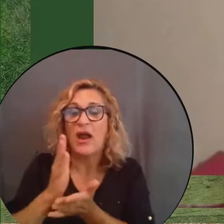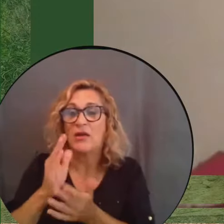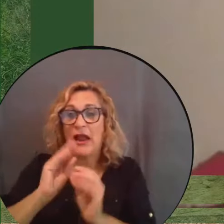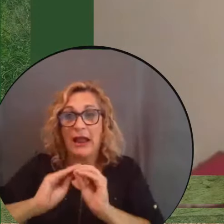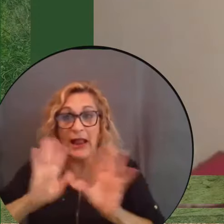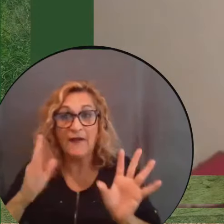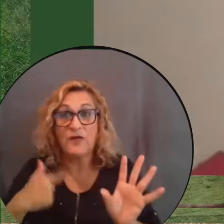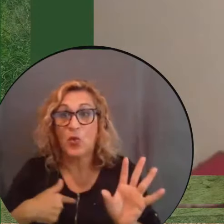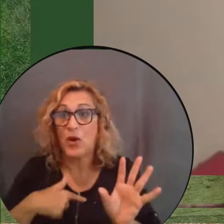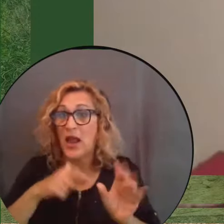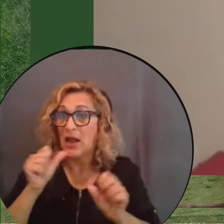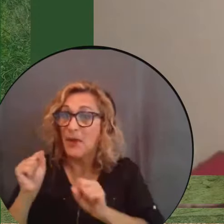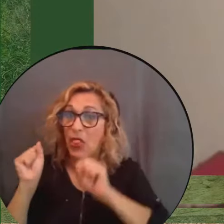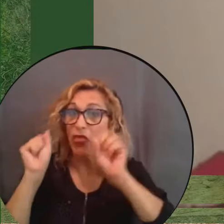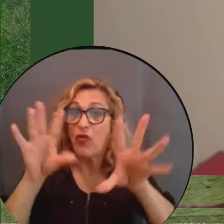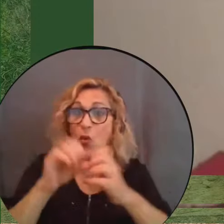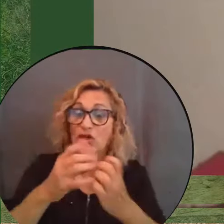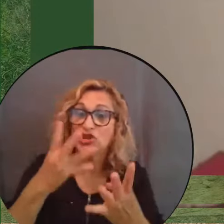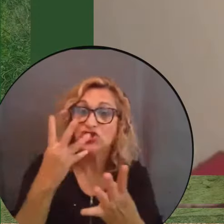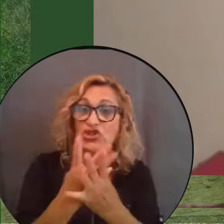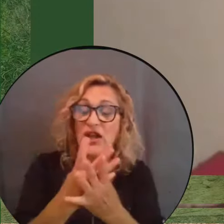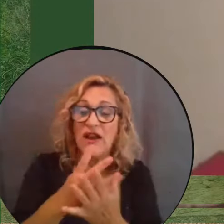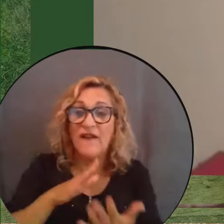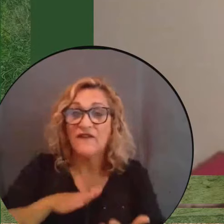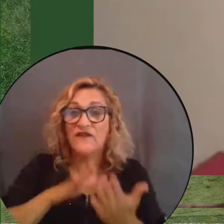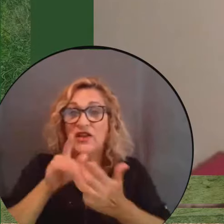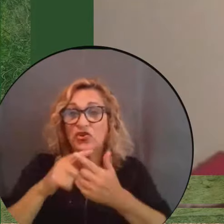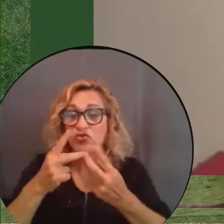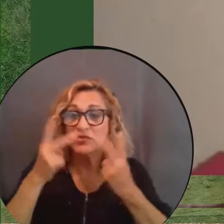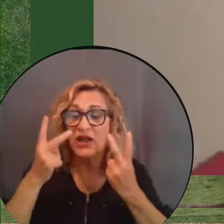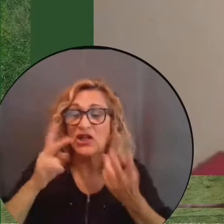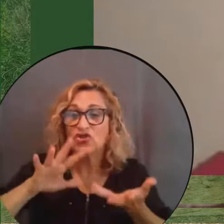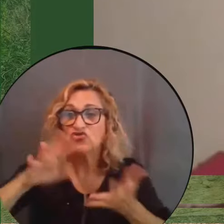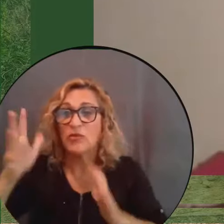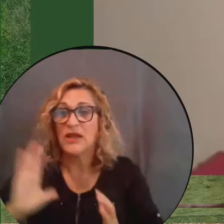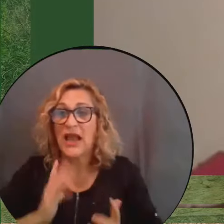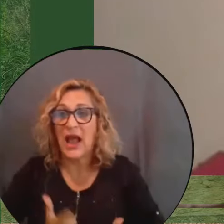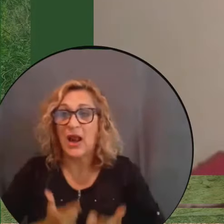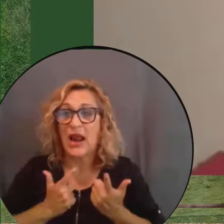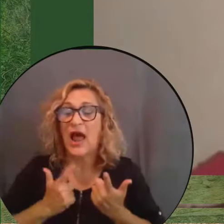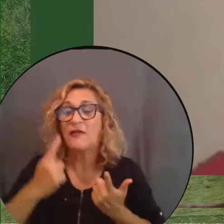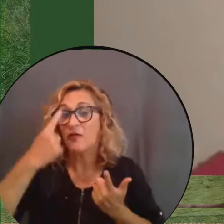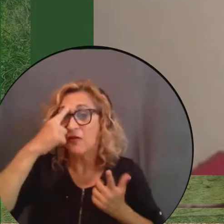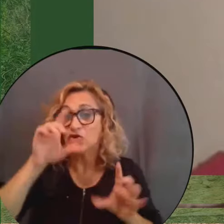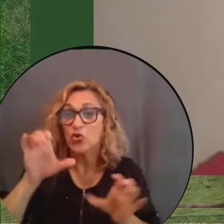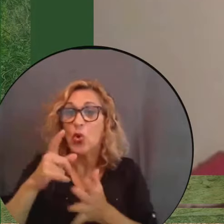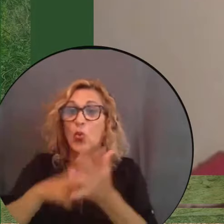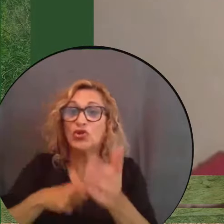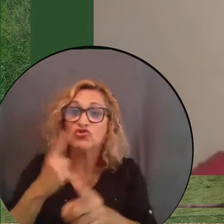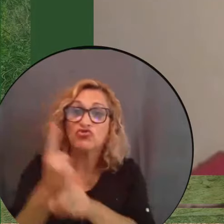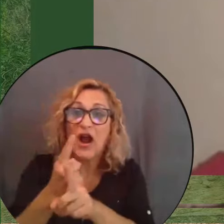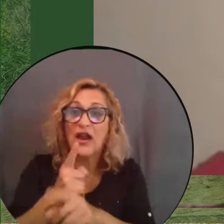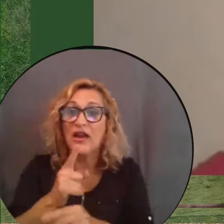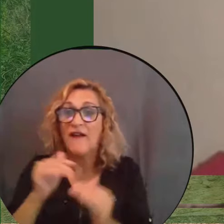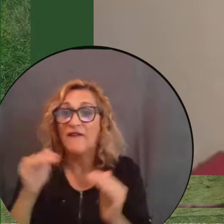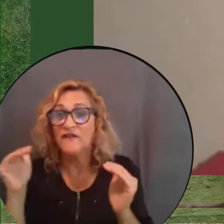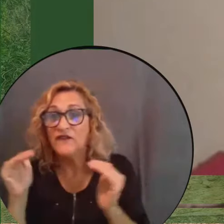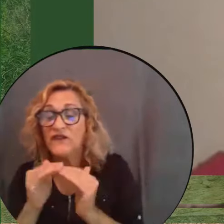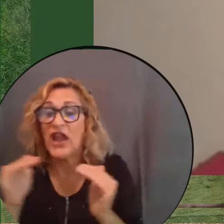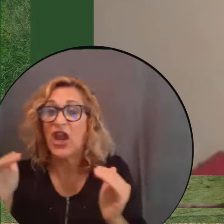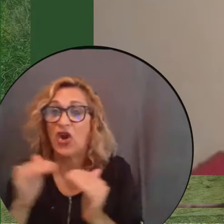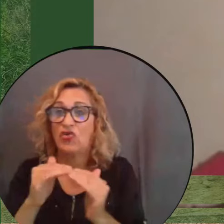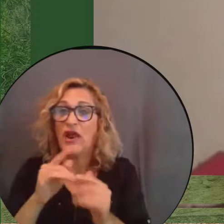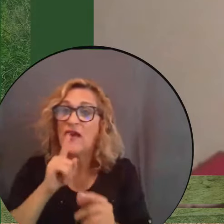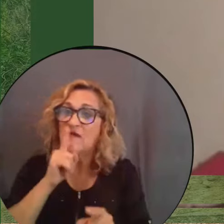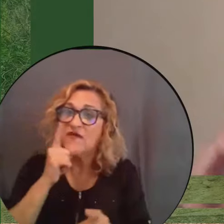facing criminalization and disruption of our lives for doing what we know is just and right and fair and valid. We know that abortion